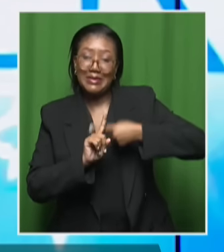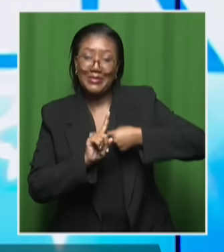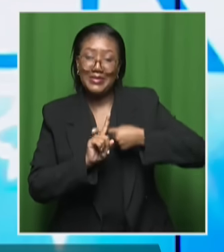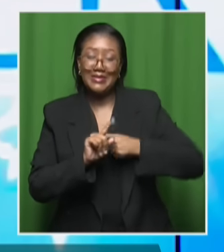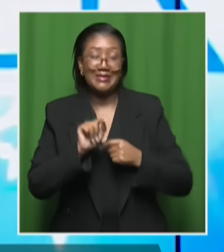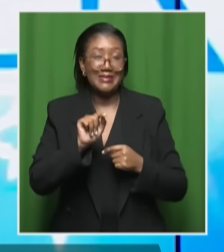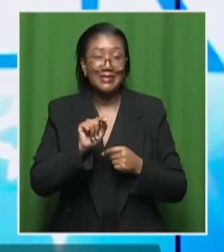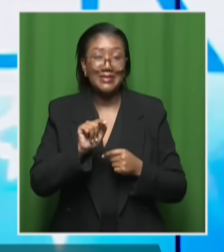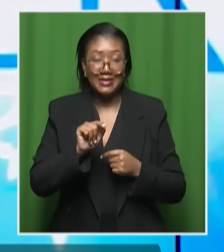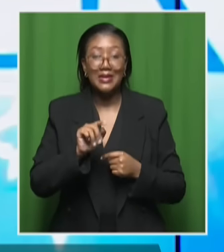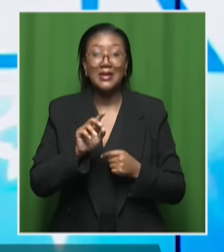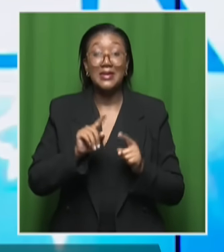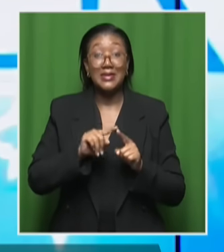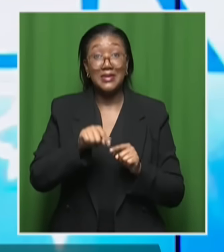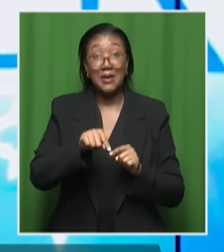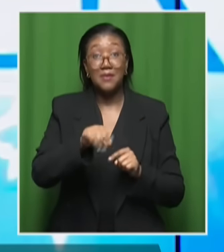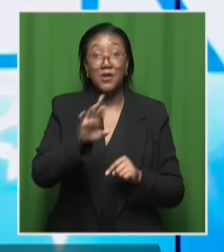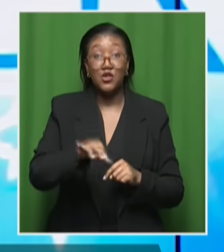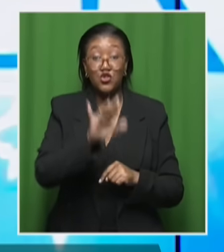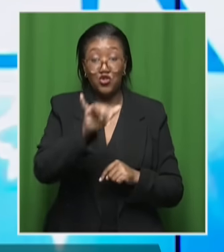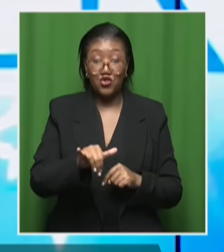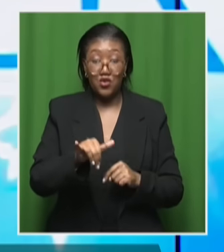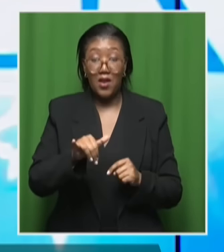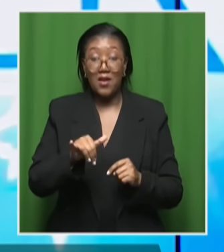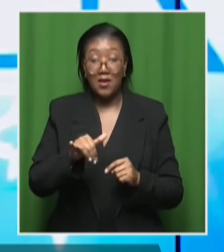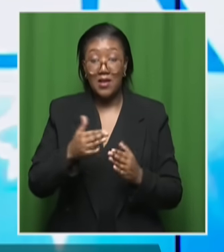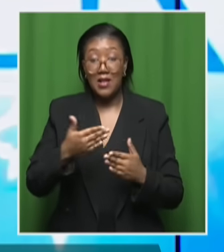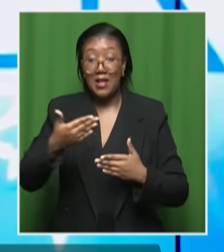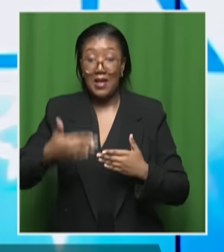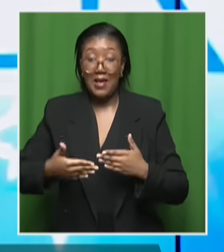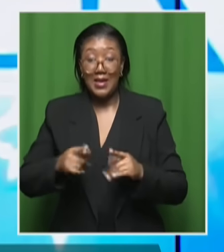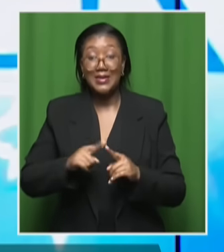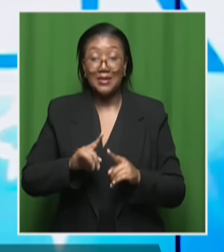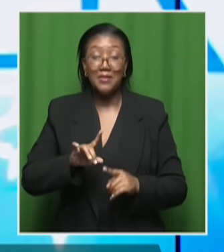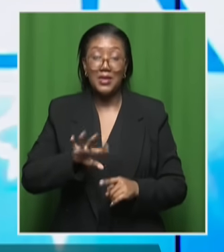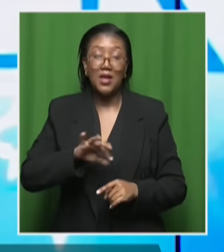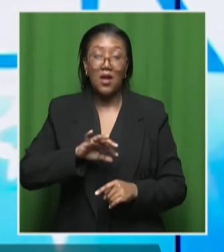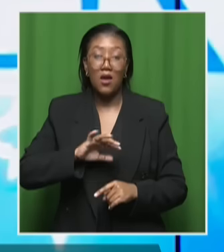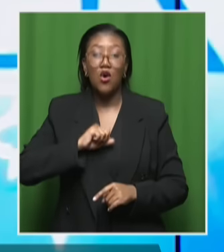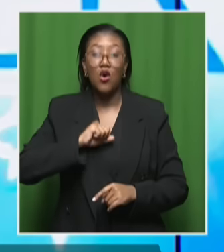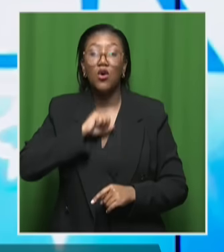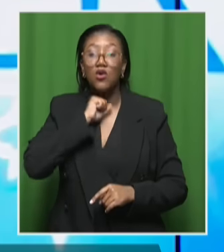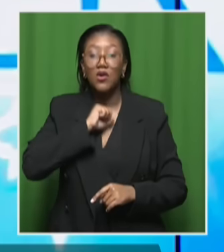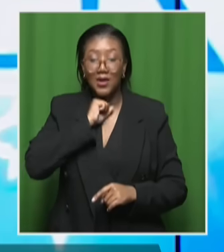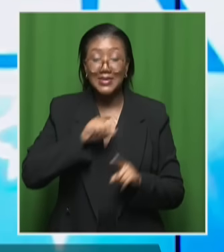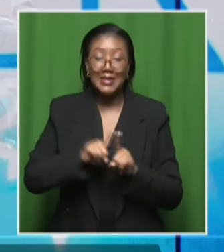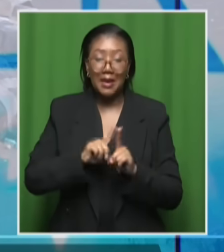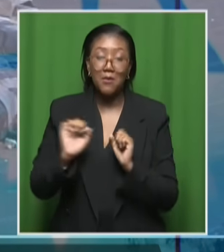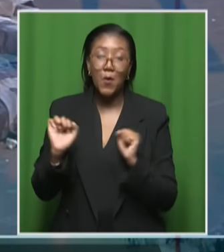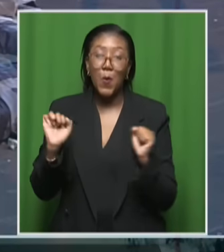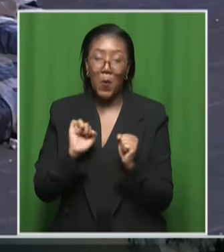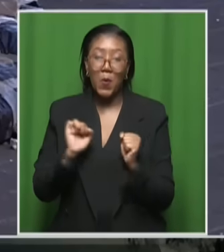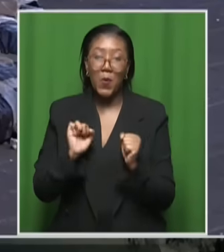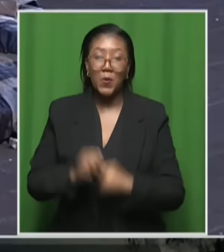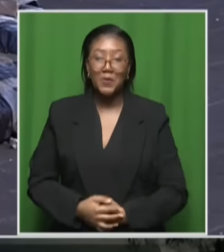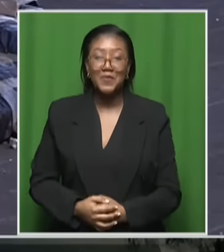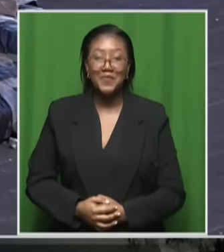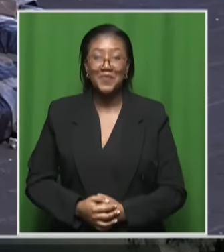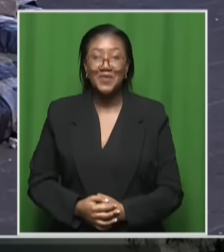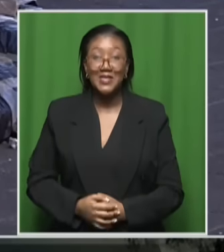going throughout July, and also we also expect similar conditions to happen heading to August. All right,